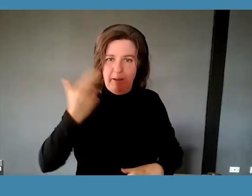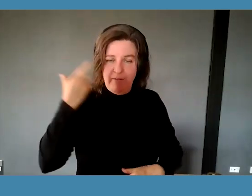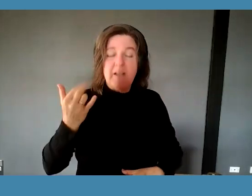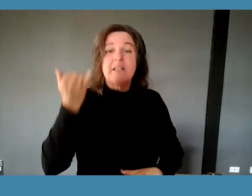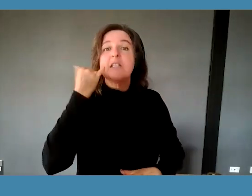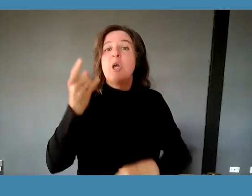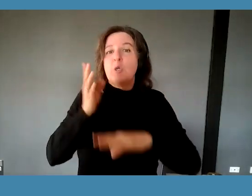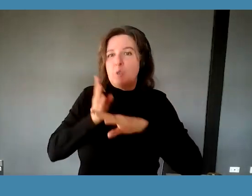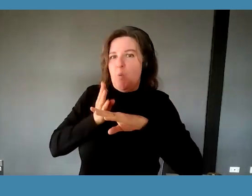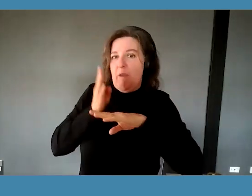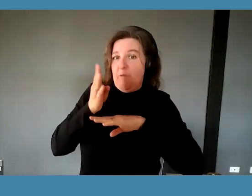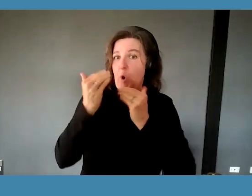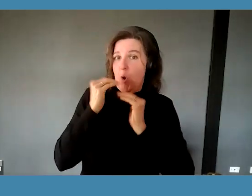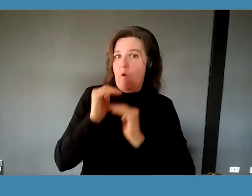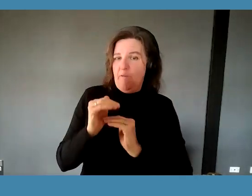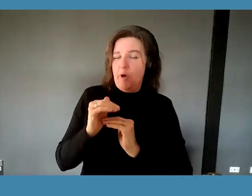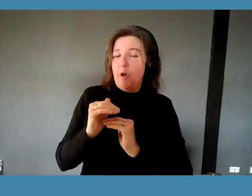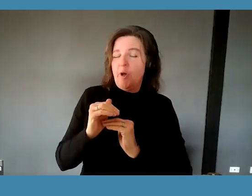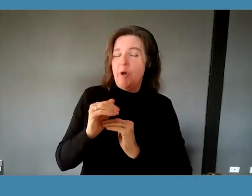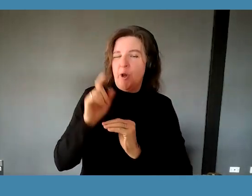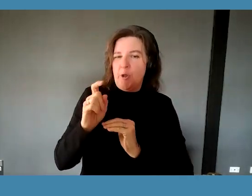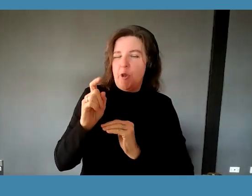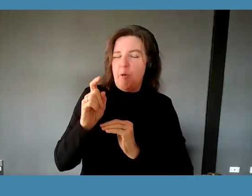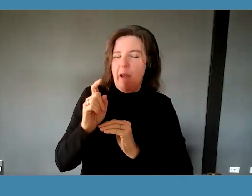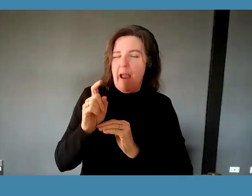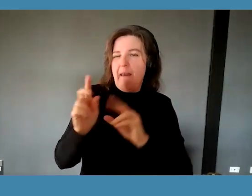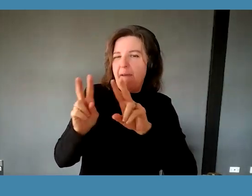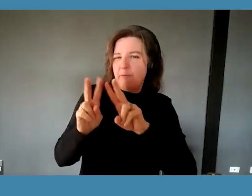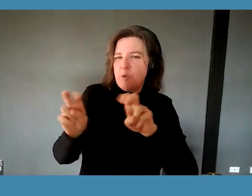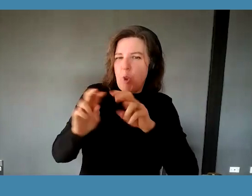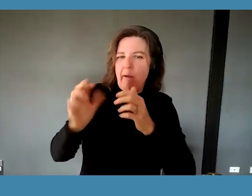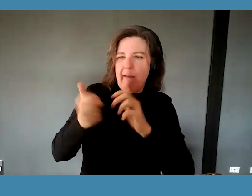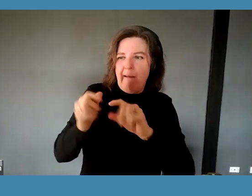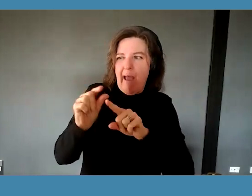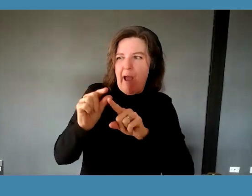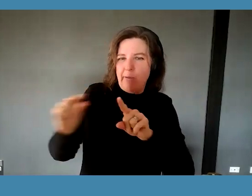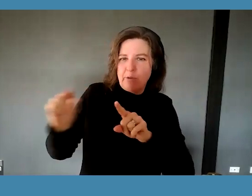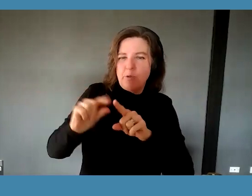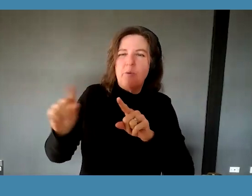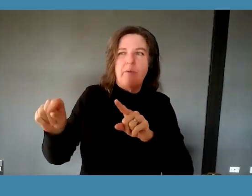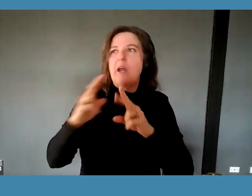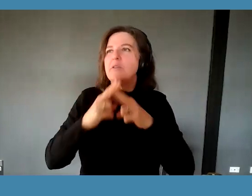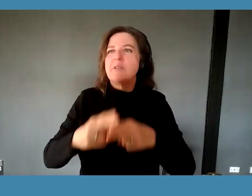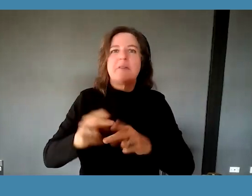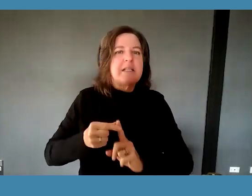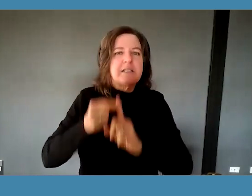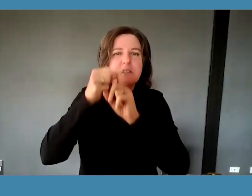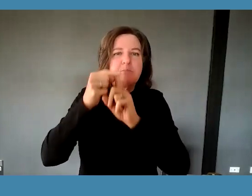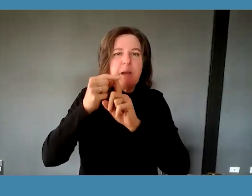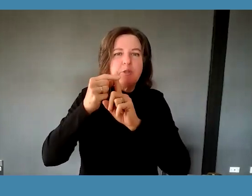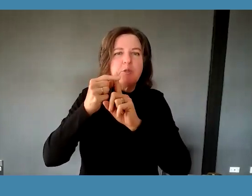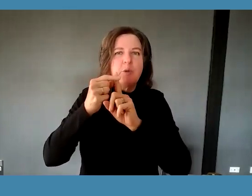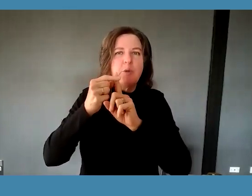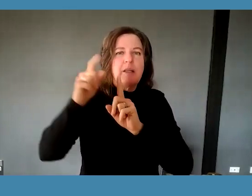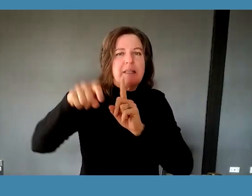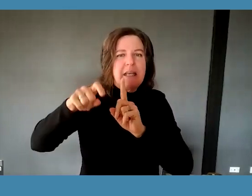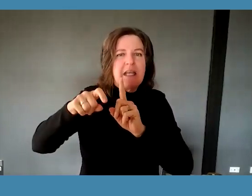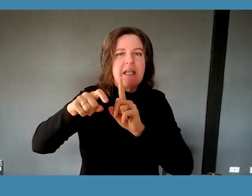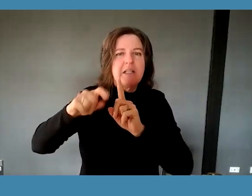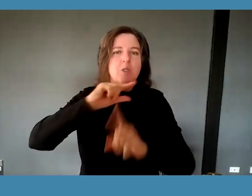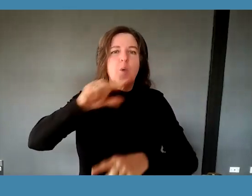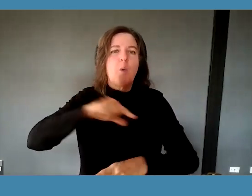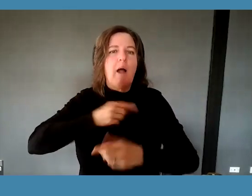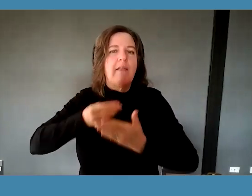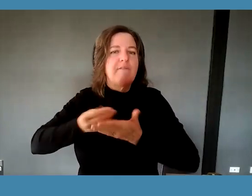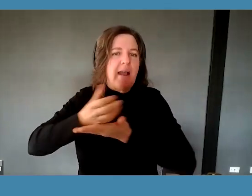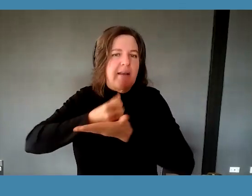at using there's many types, special needs trusts, qualified income trusts, and look at if there's a way